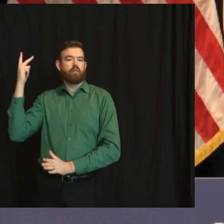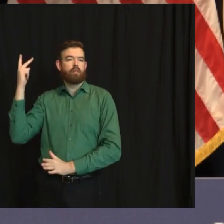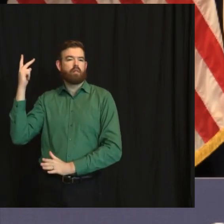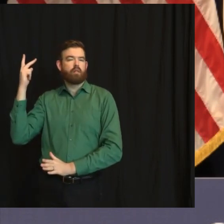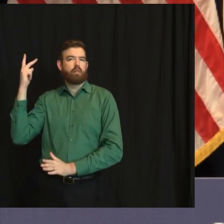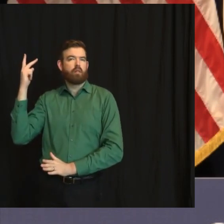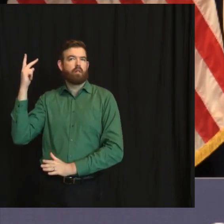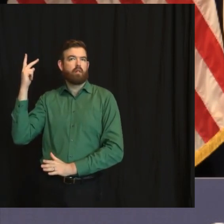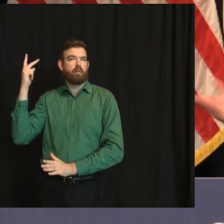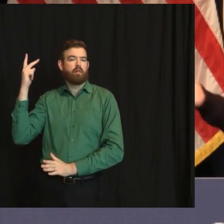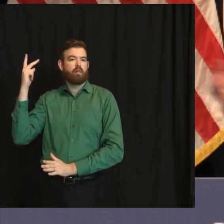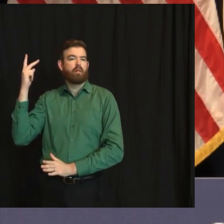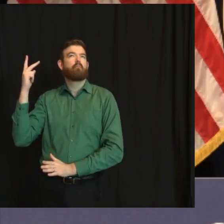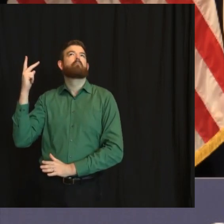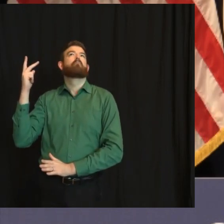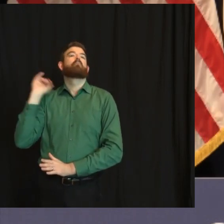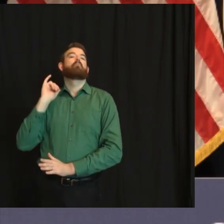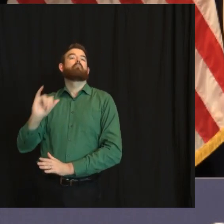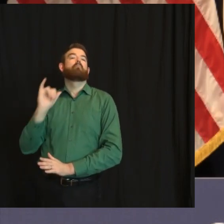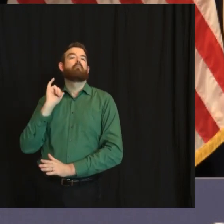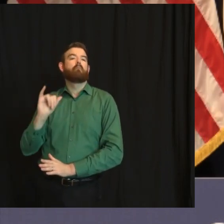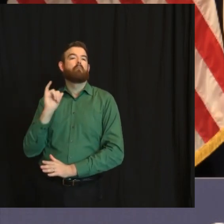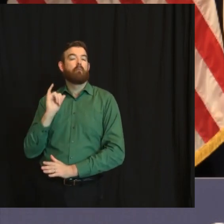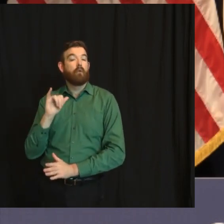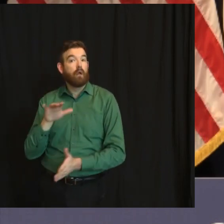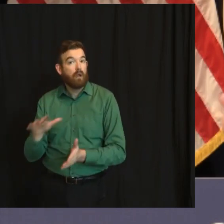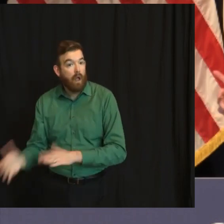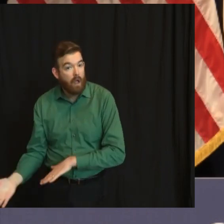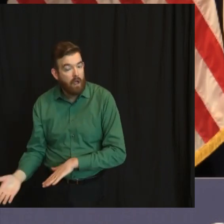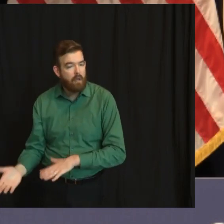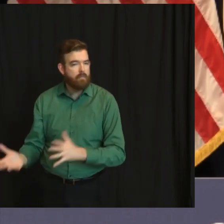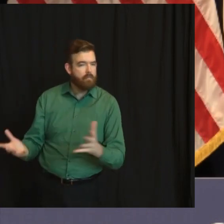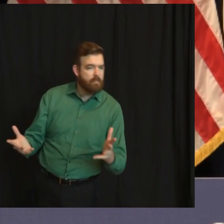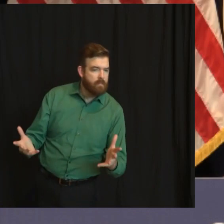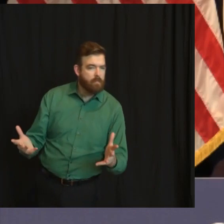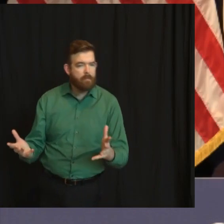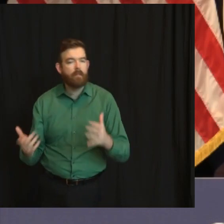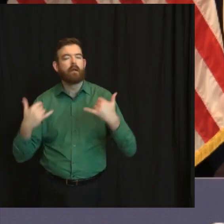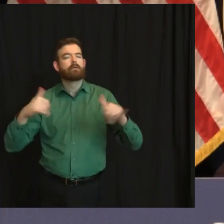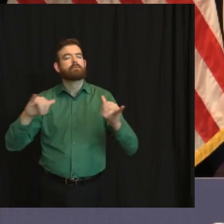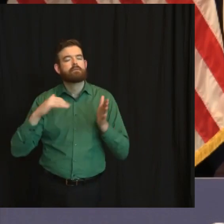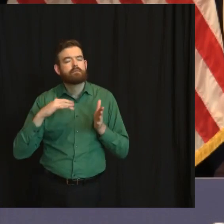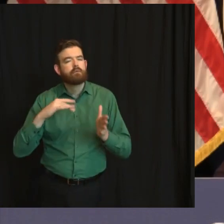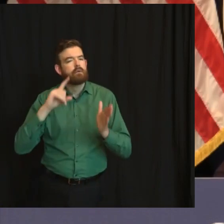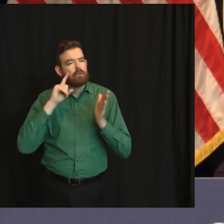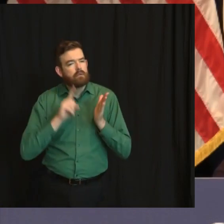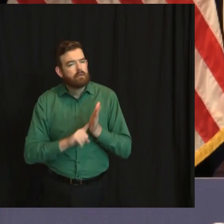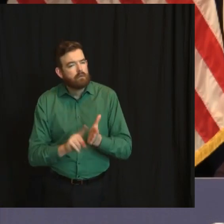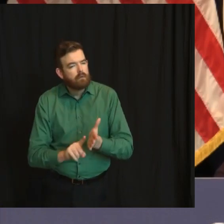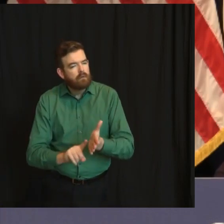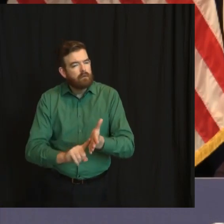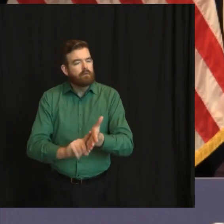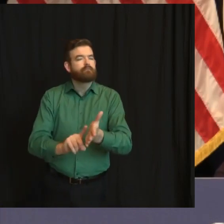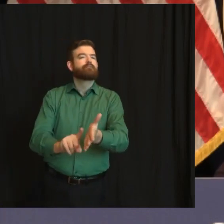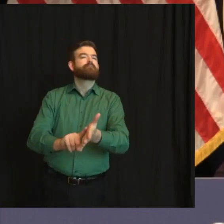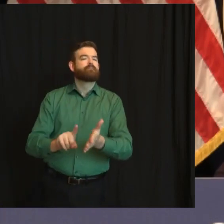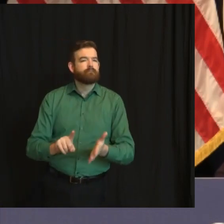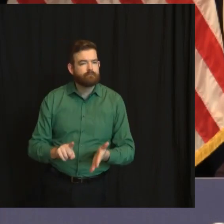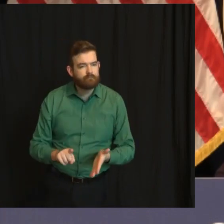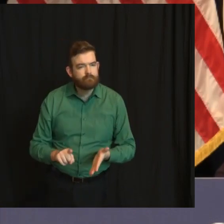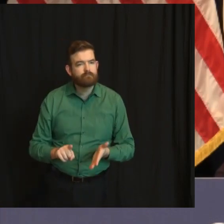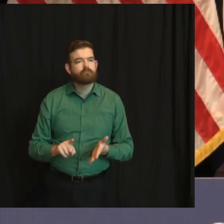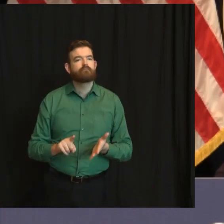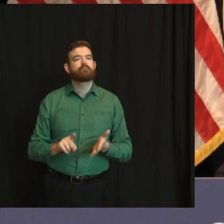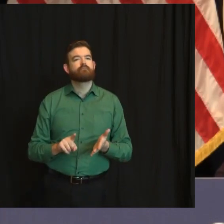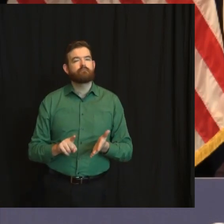know that's something we're going to continue to want to. Any last, before we turn to Pat, a question for the House,